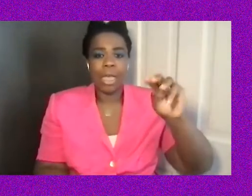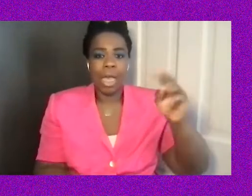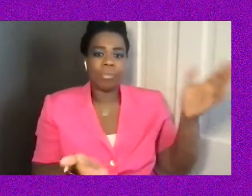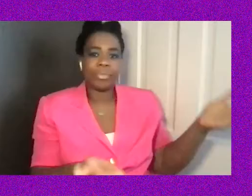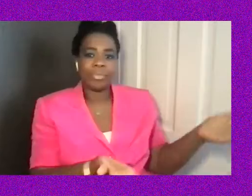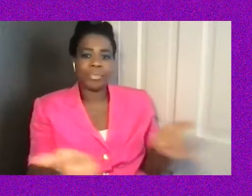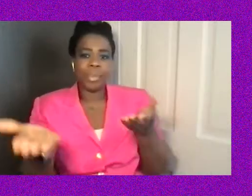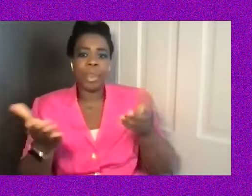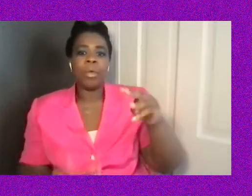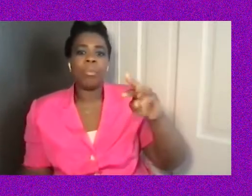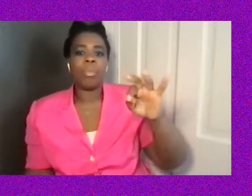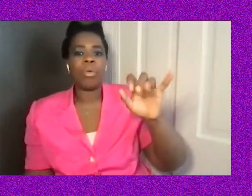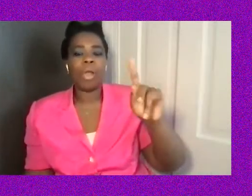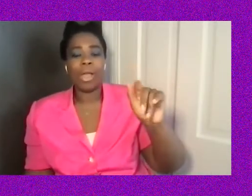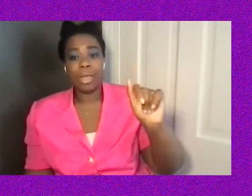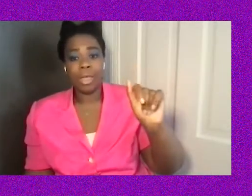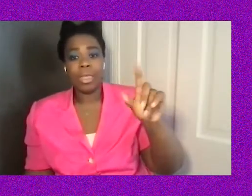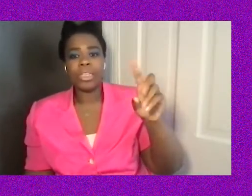Maraca Don. Give it up!